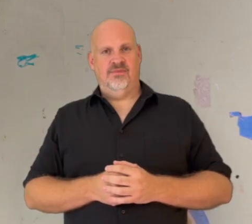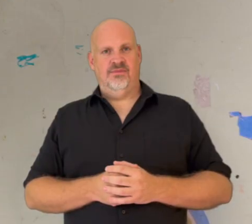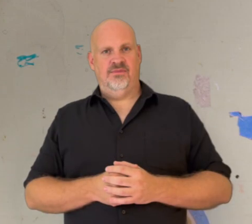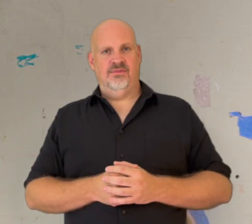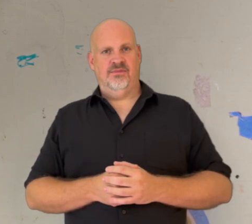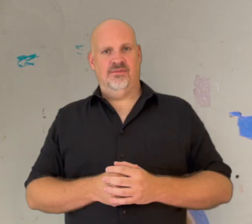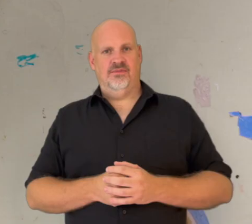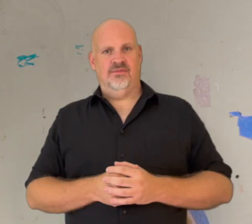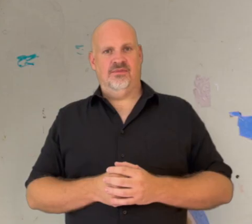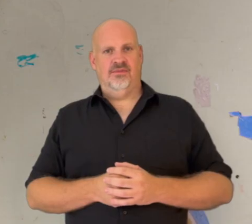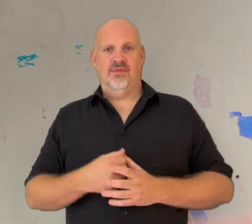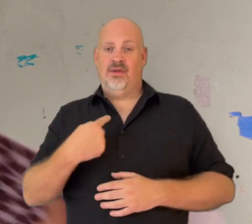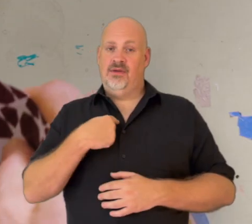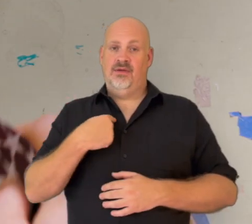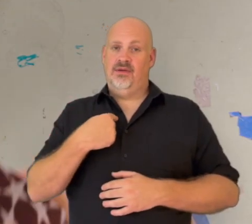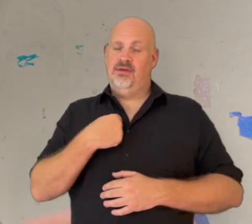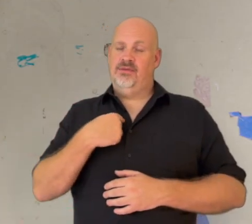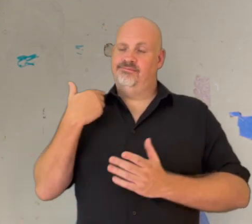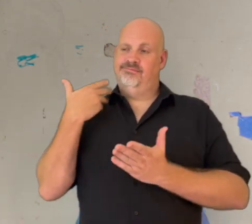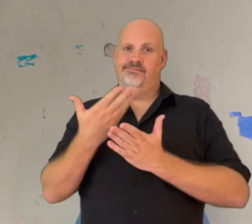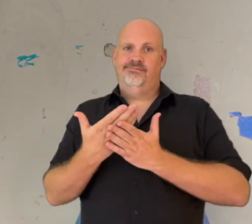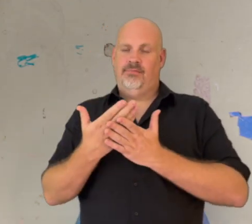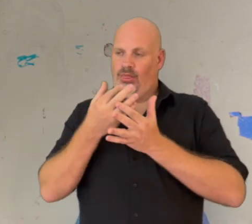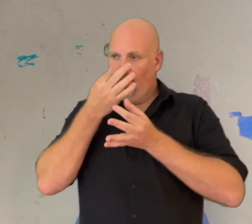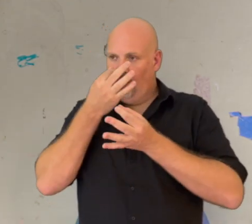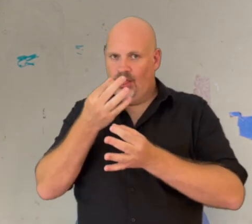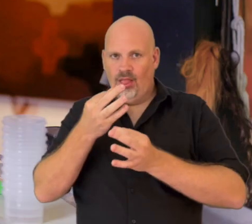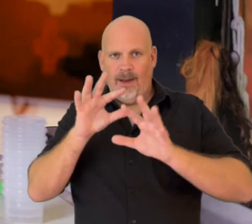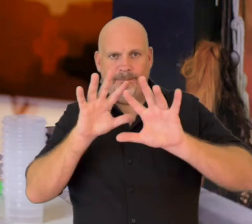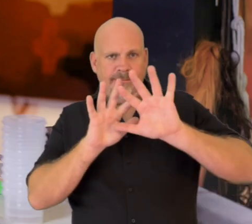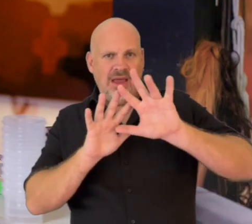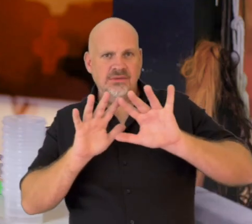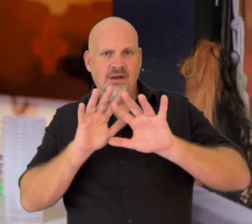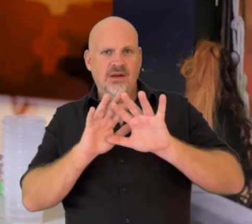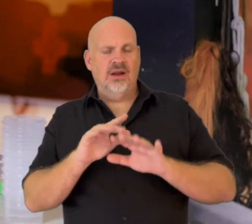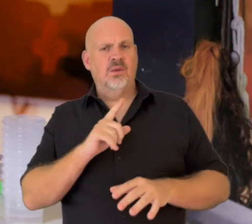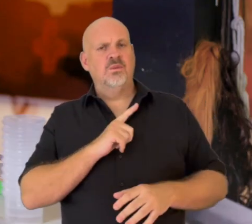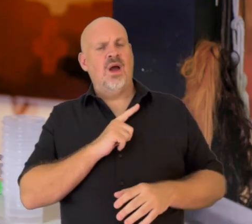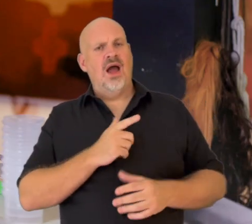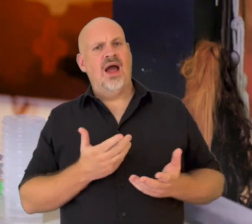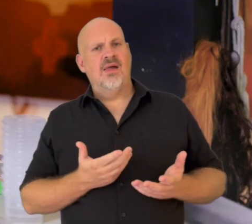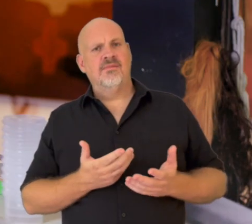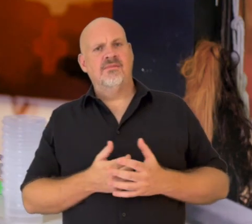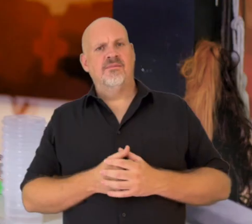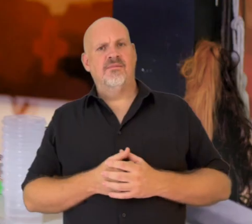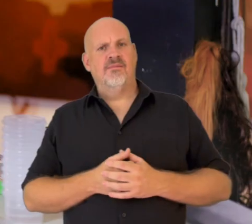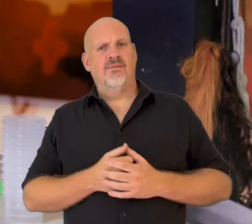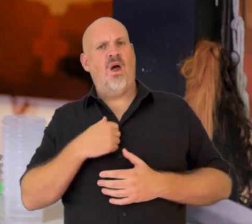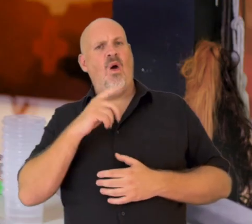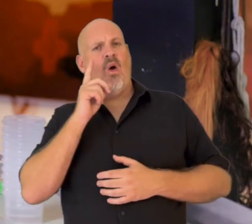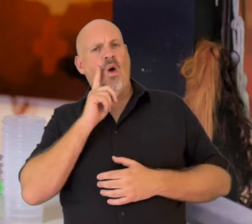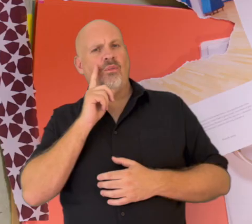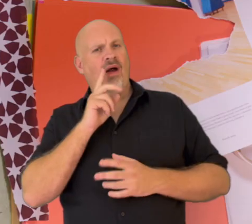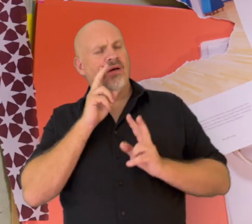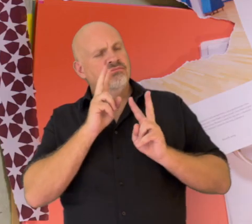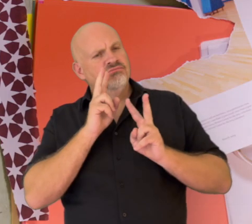I've always been fascinated by patterns because I think we're always looking for pattern in